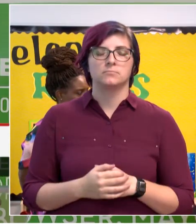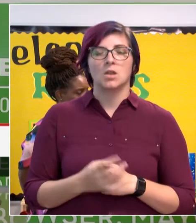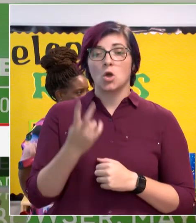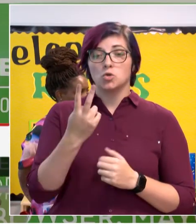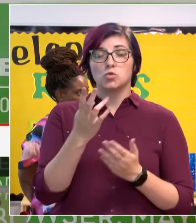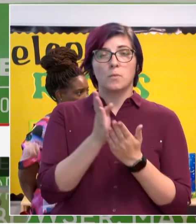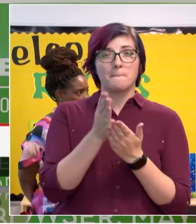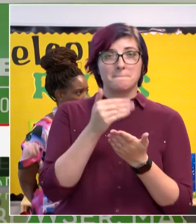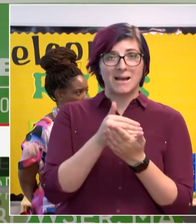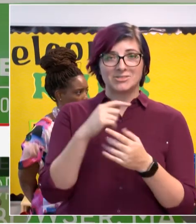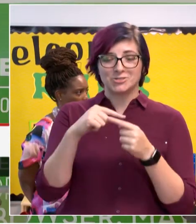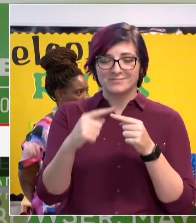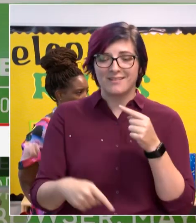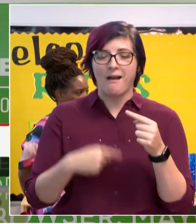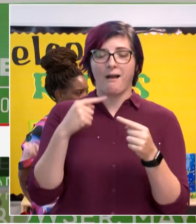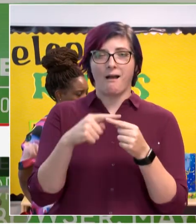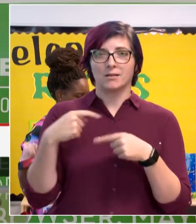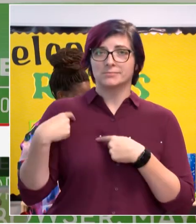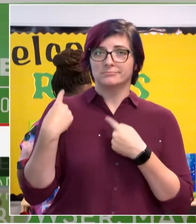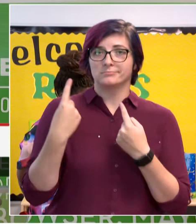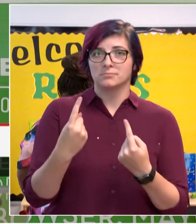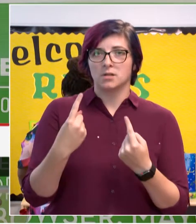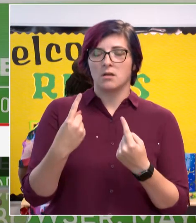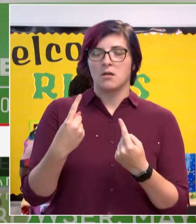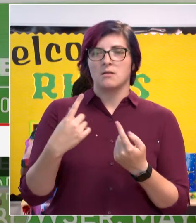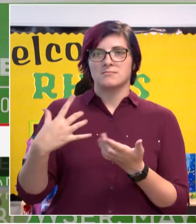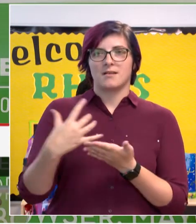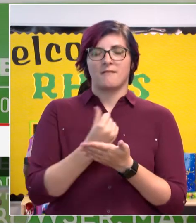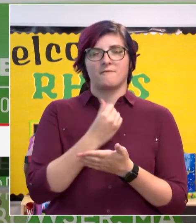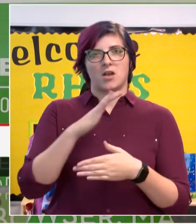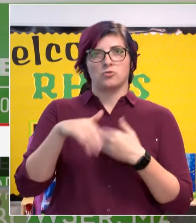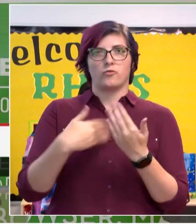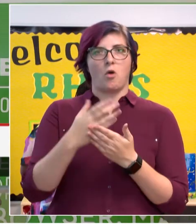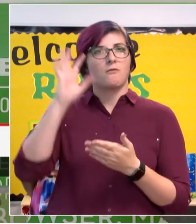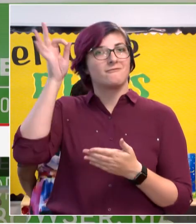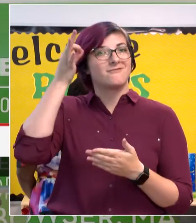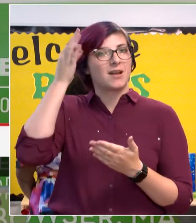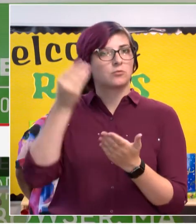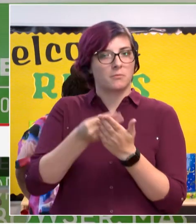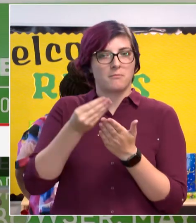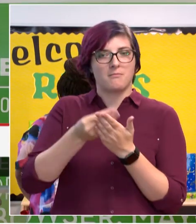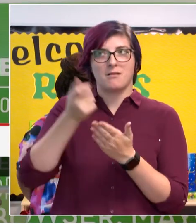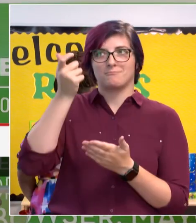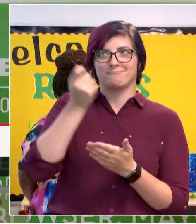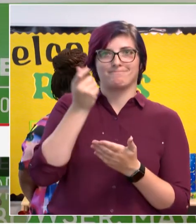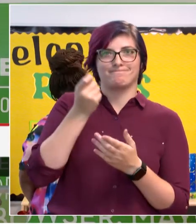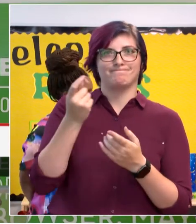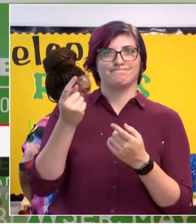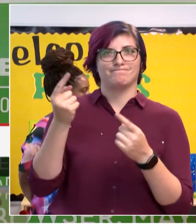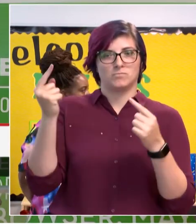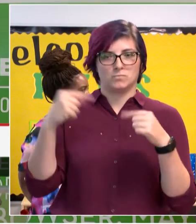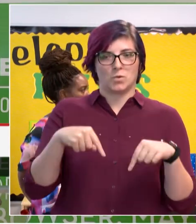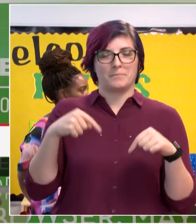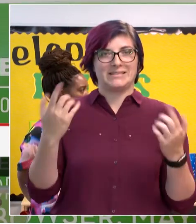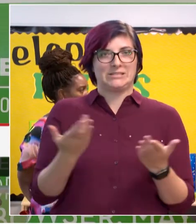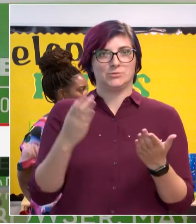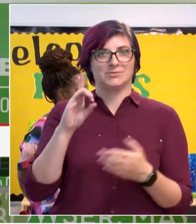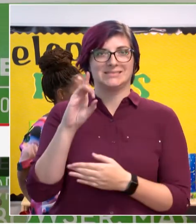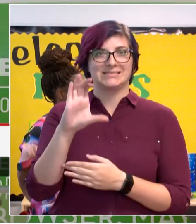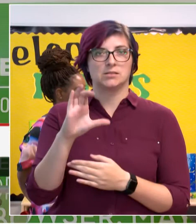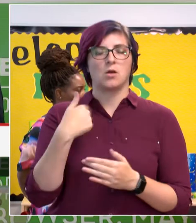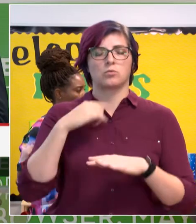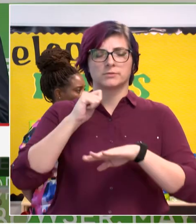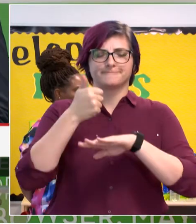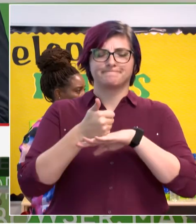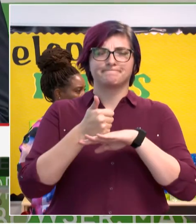cycles we've seen since then, and taking full advantage of all the federal dollars that have come to the city, we have been putting in place a